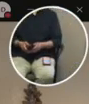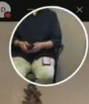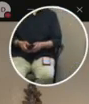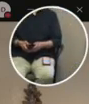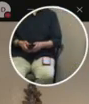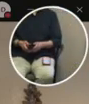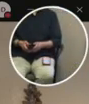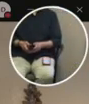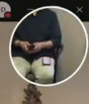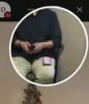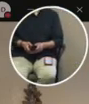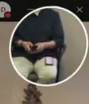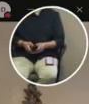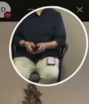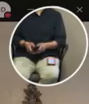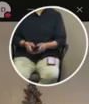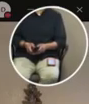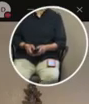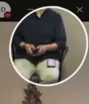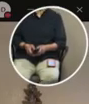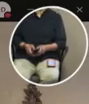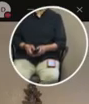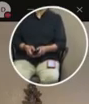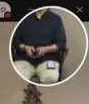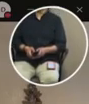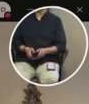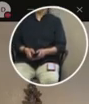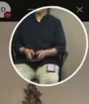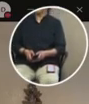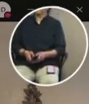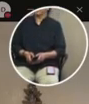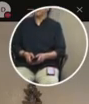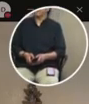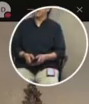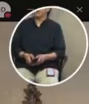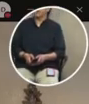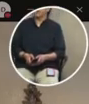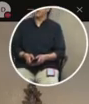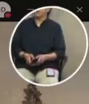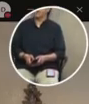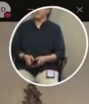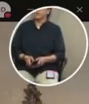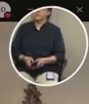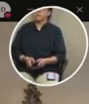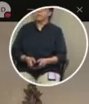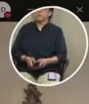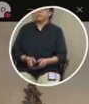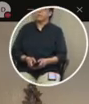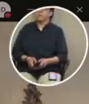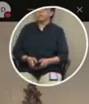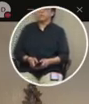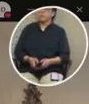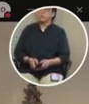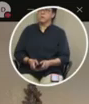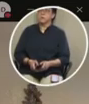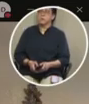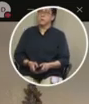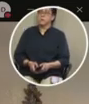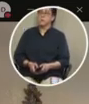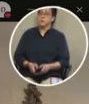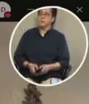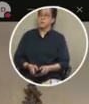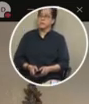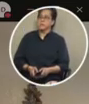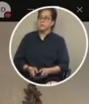Rodriguez? Here. Representative Rivera? Here. And Representative Lizarraga.